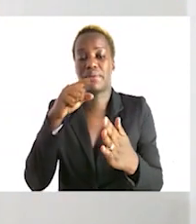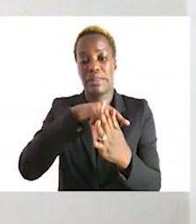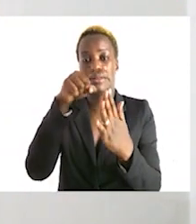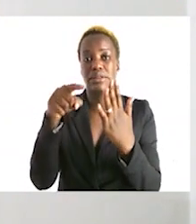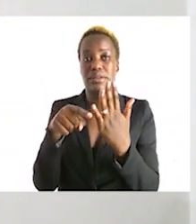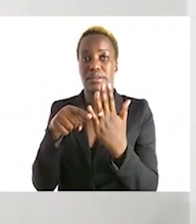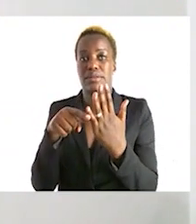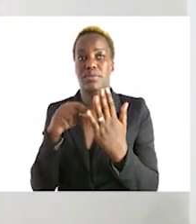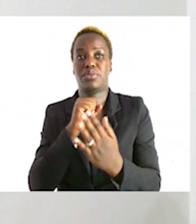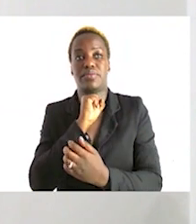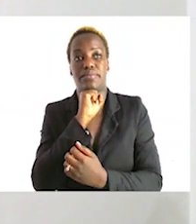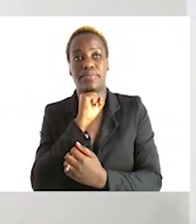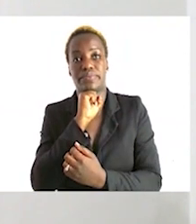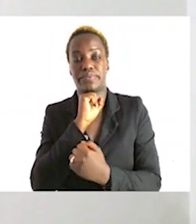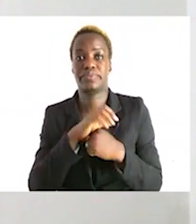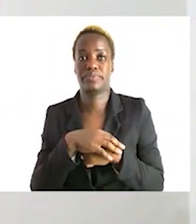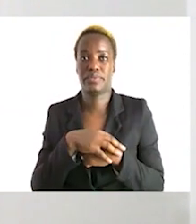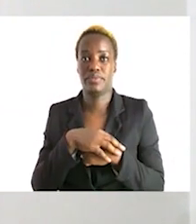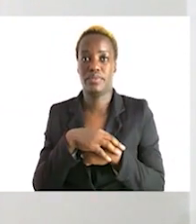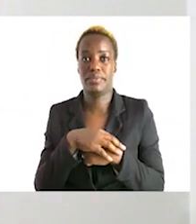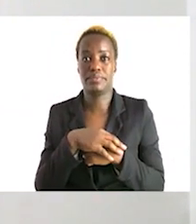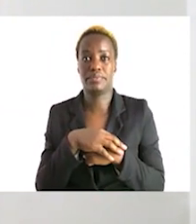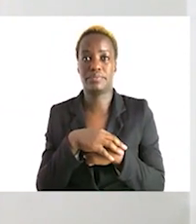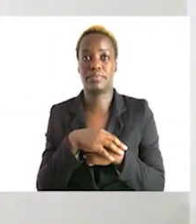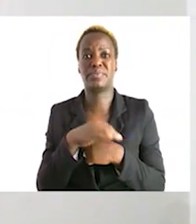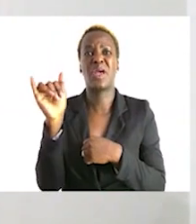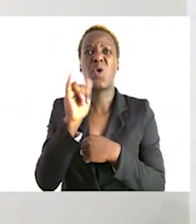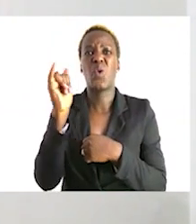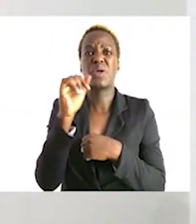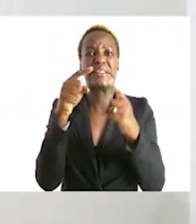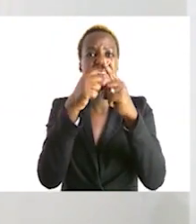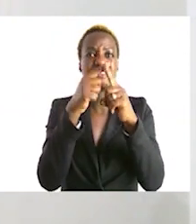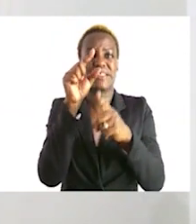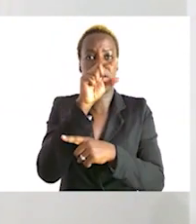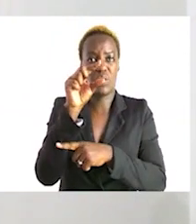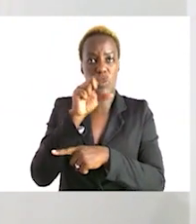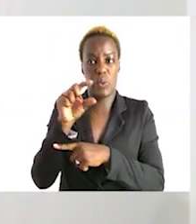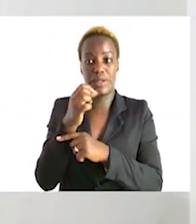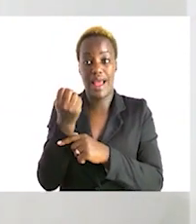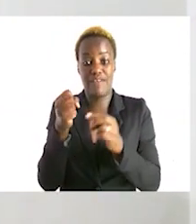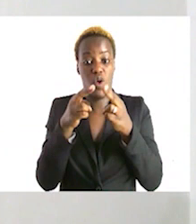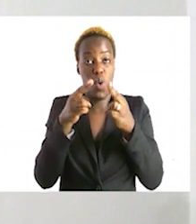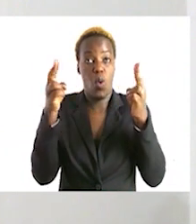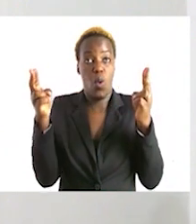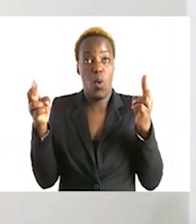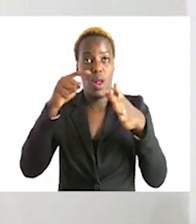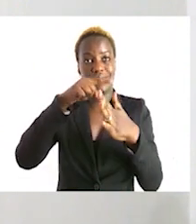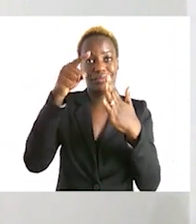vowel sounds. But now, let's quickly look. Which of these words do you think are the long vowels? Let me